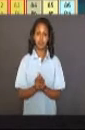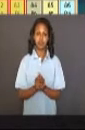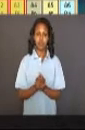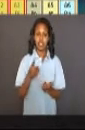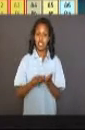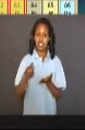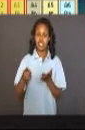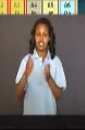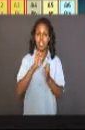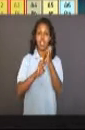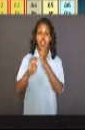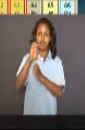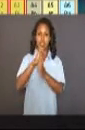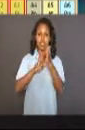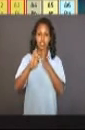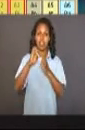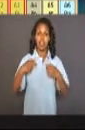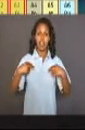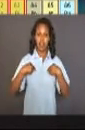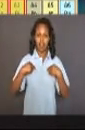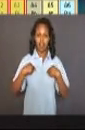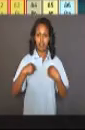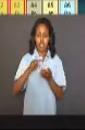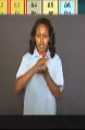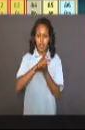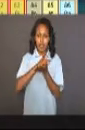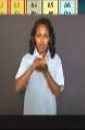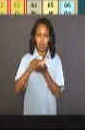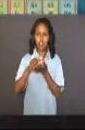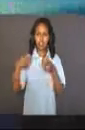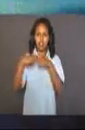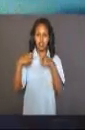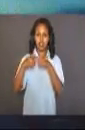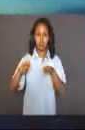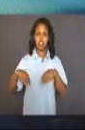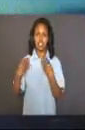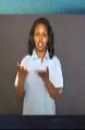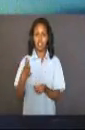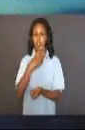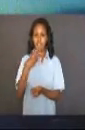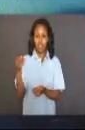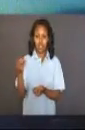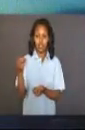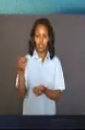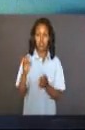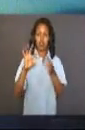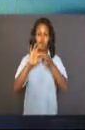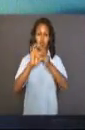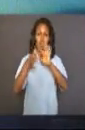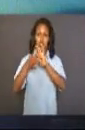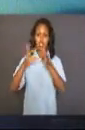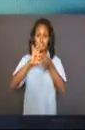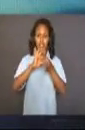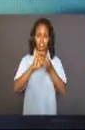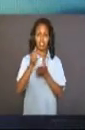These elements have fewer electrons to give and when bonded with